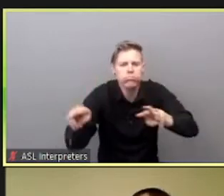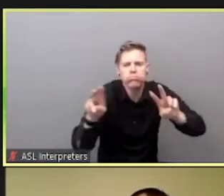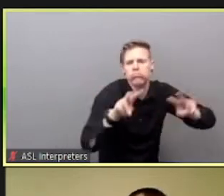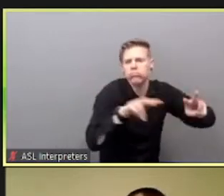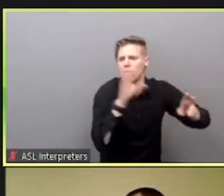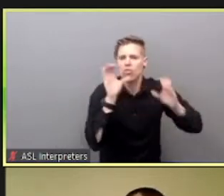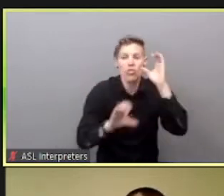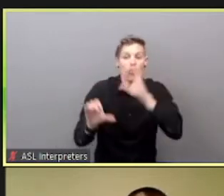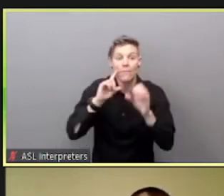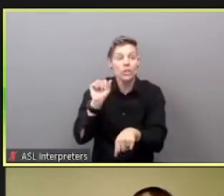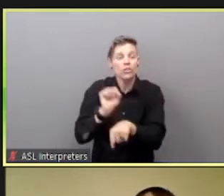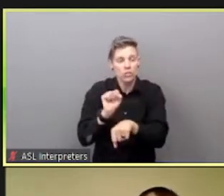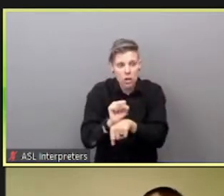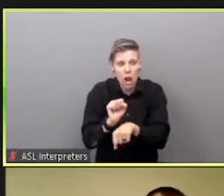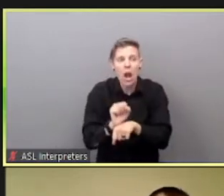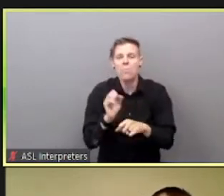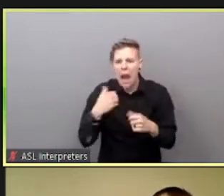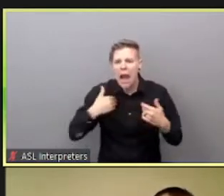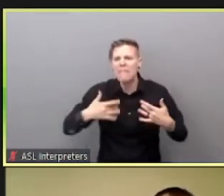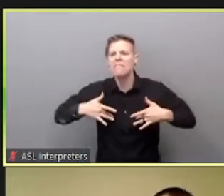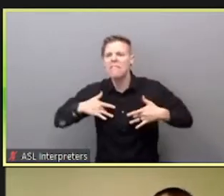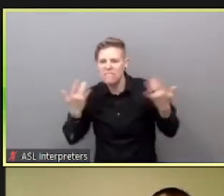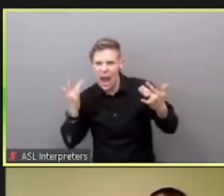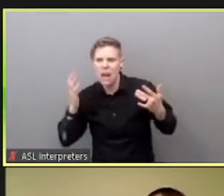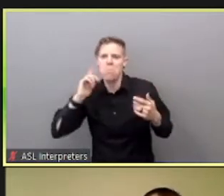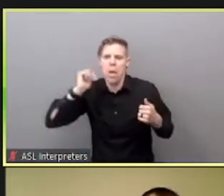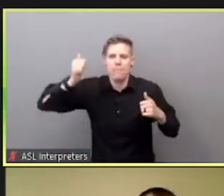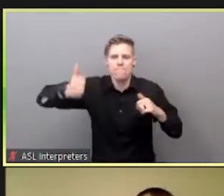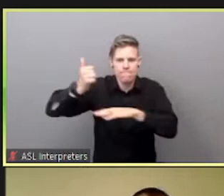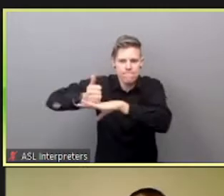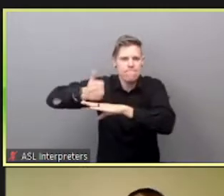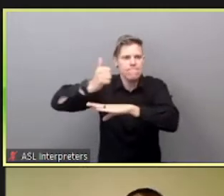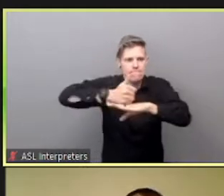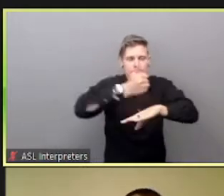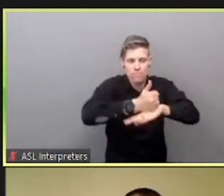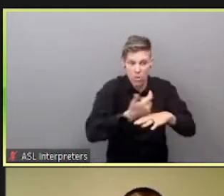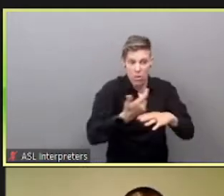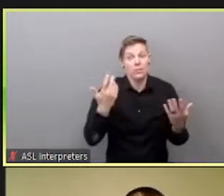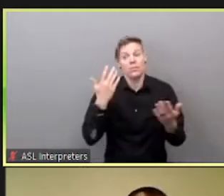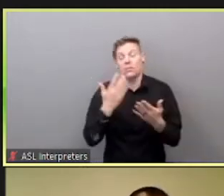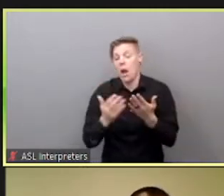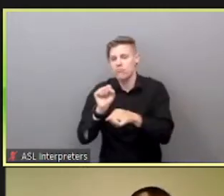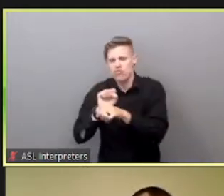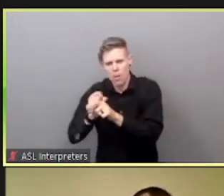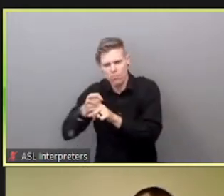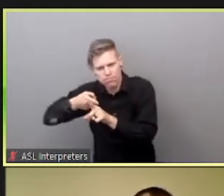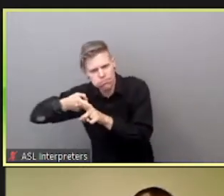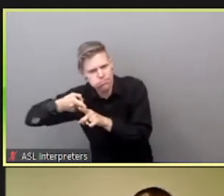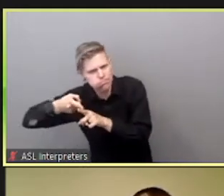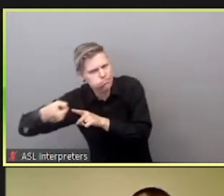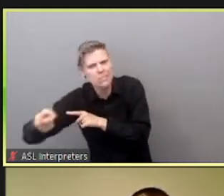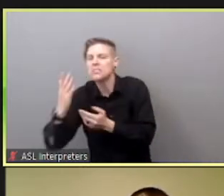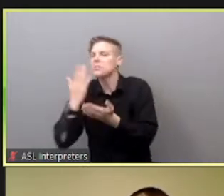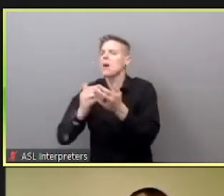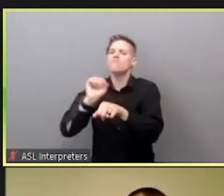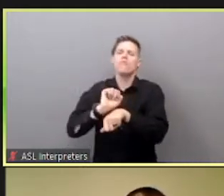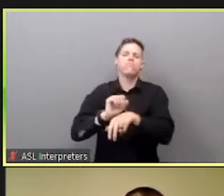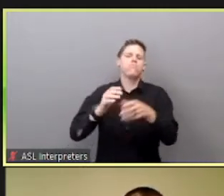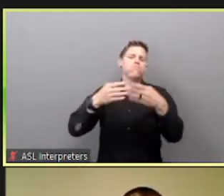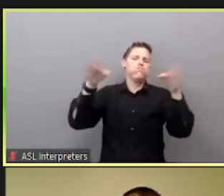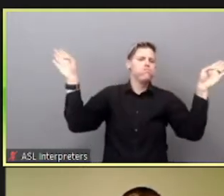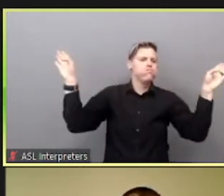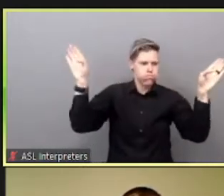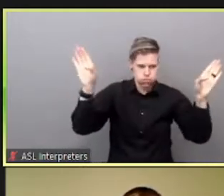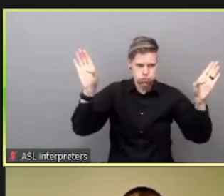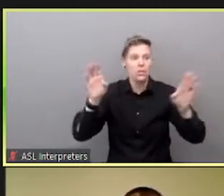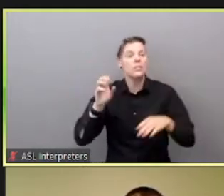entire communities. For example, we'll be in Roswell later on this month to meet with several employers to talk about what their recruitment and hiring